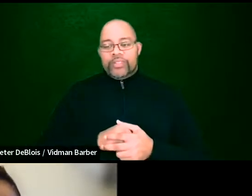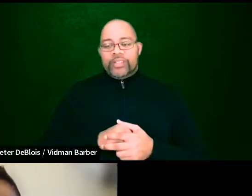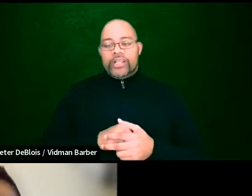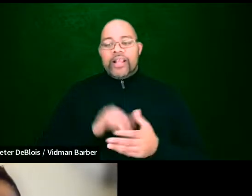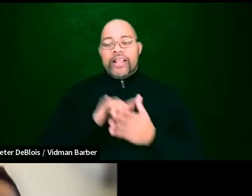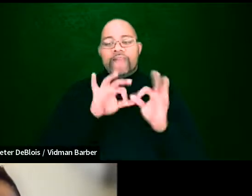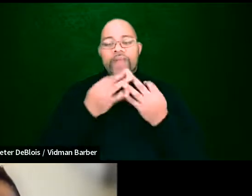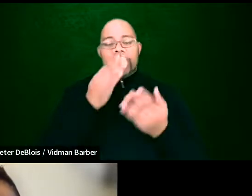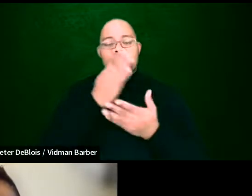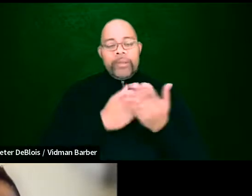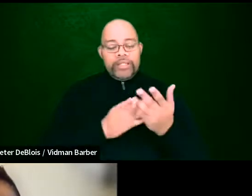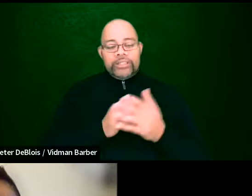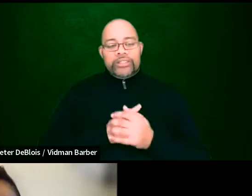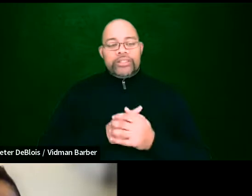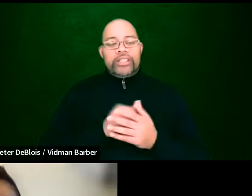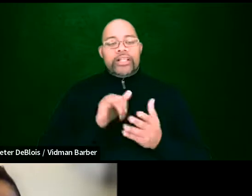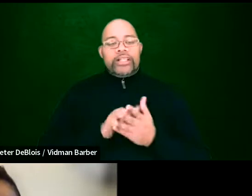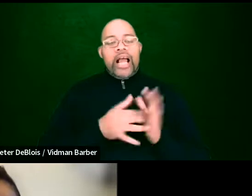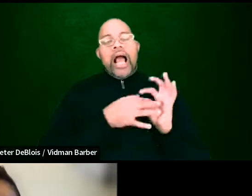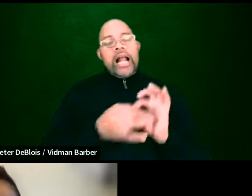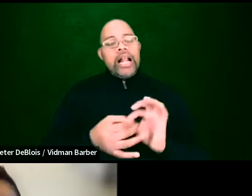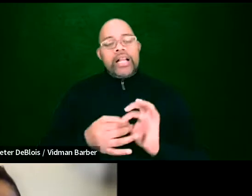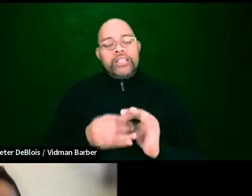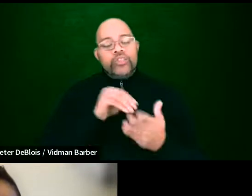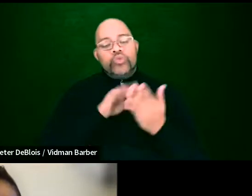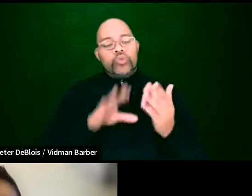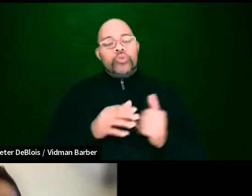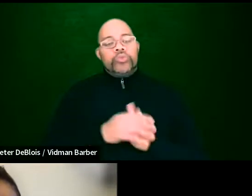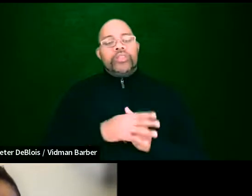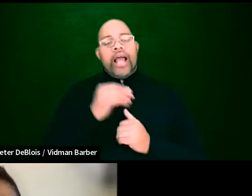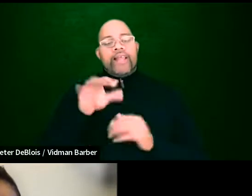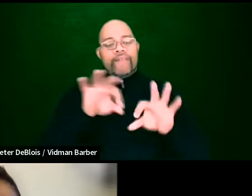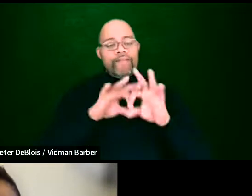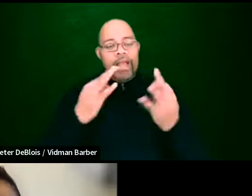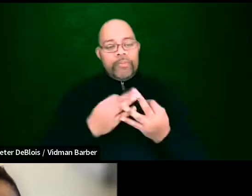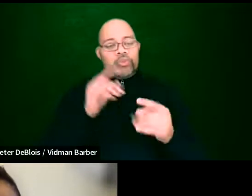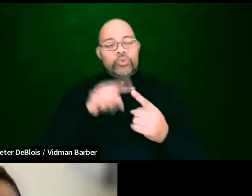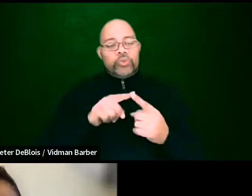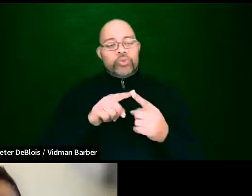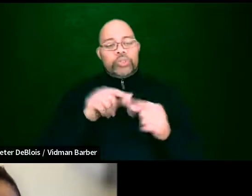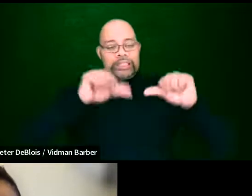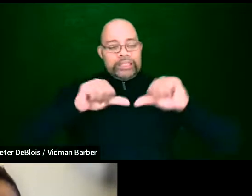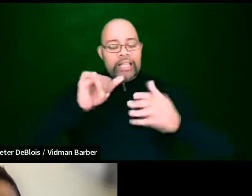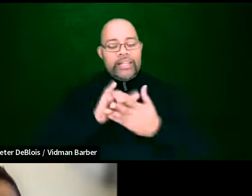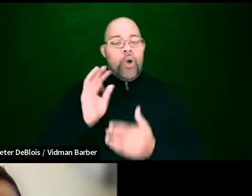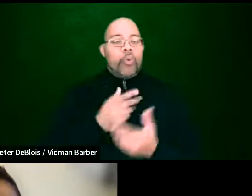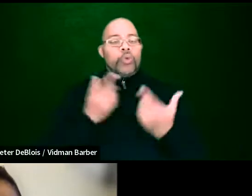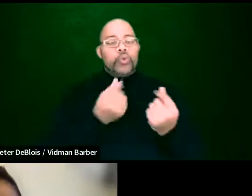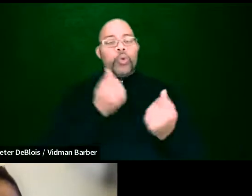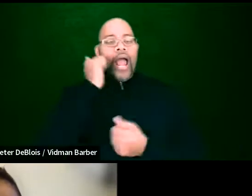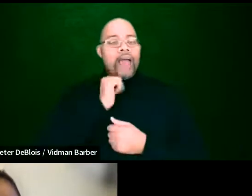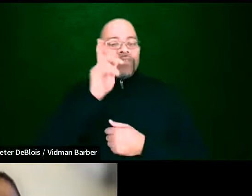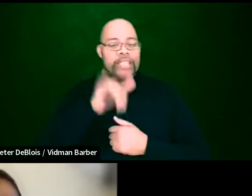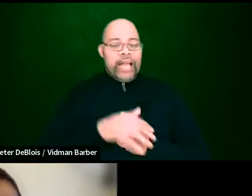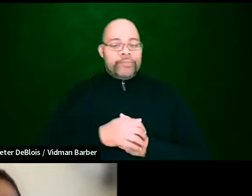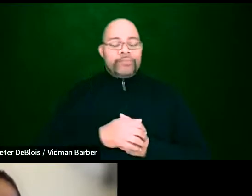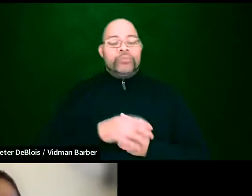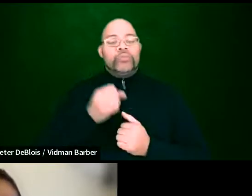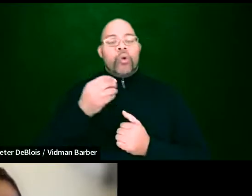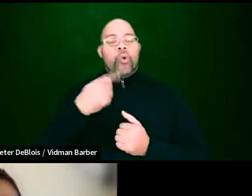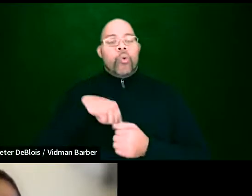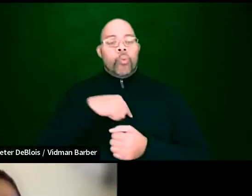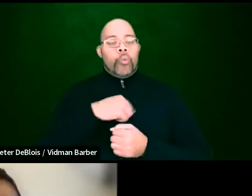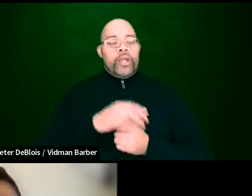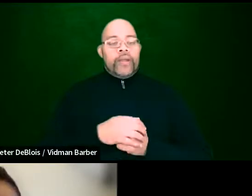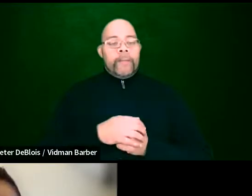family piece is connecting the students and their families to the science that we're doing every day. So